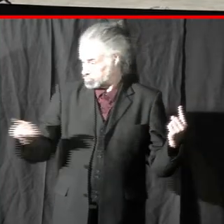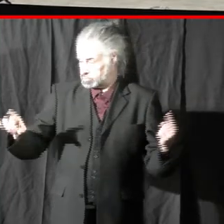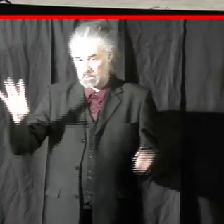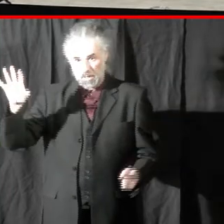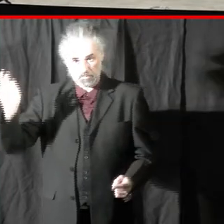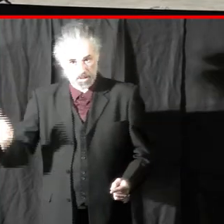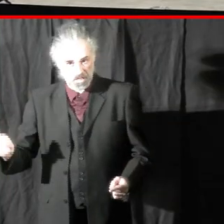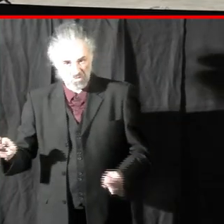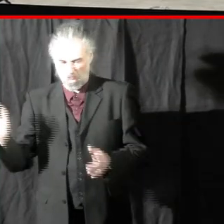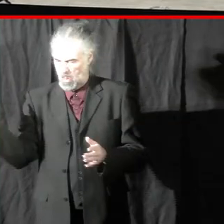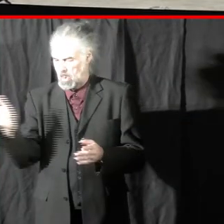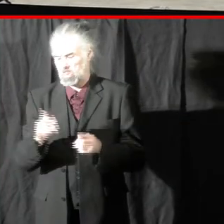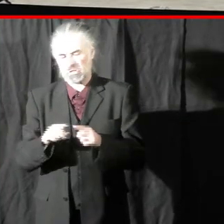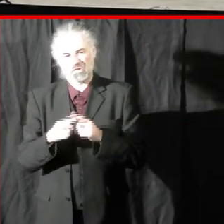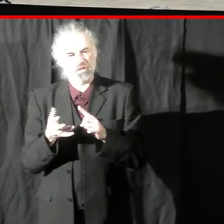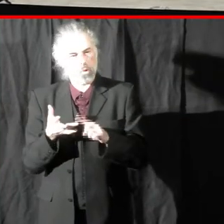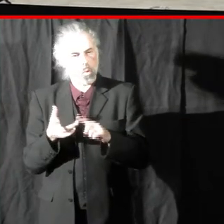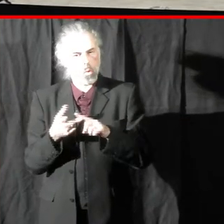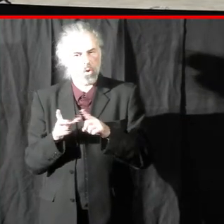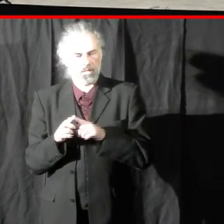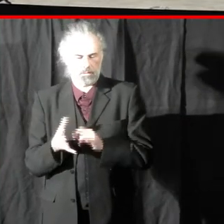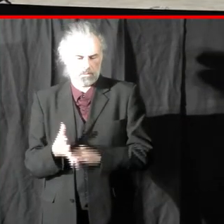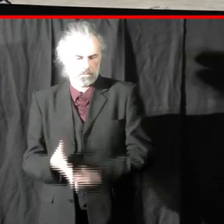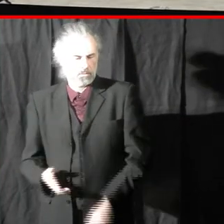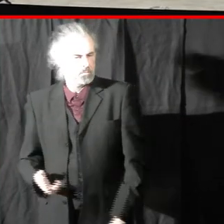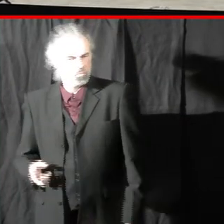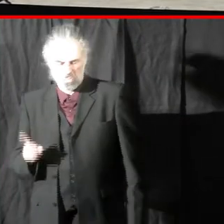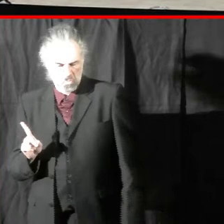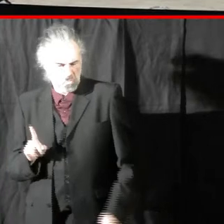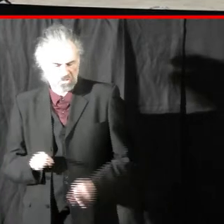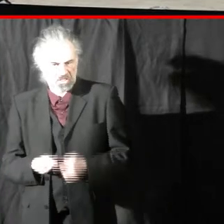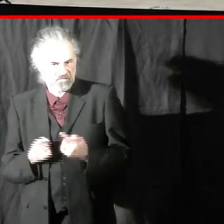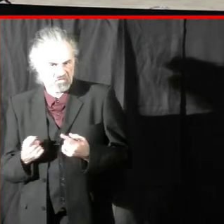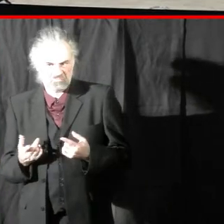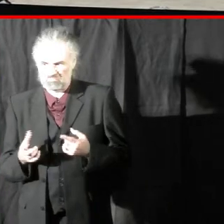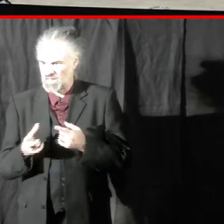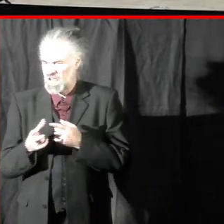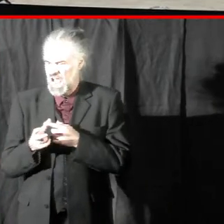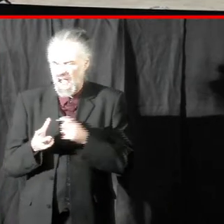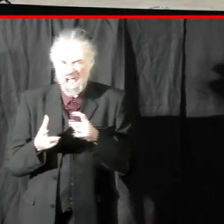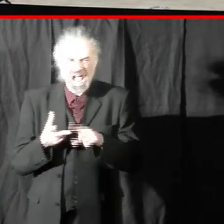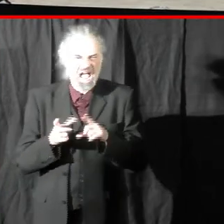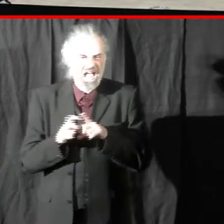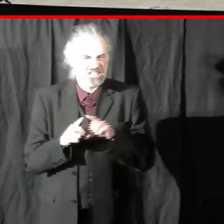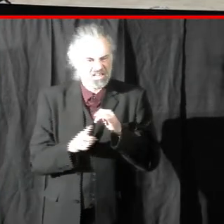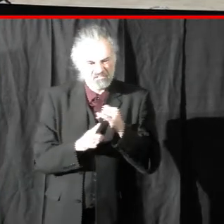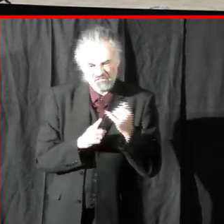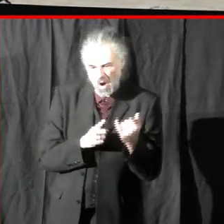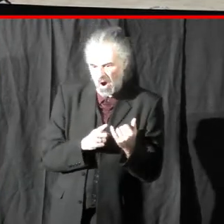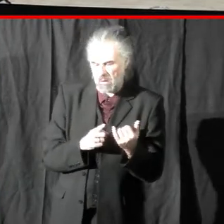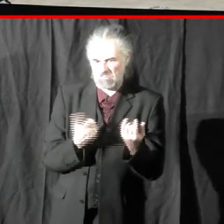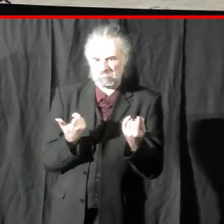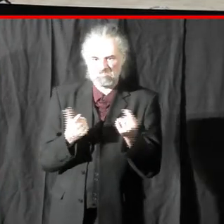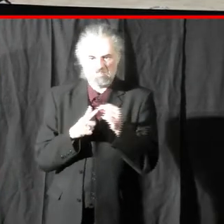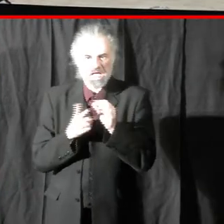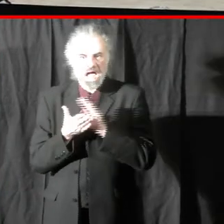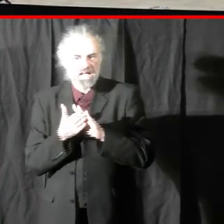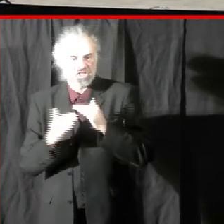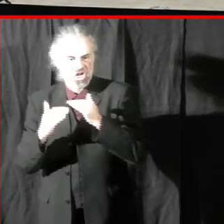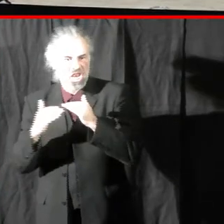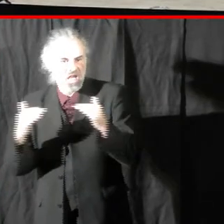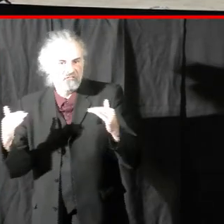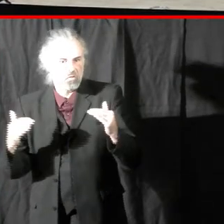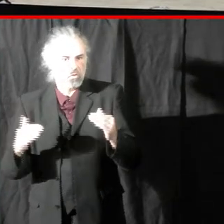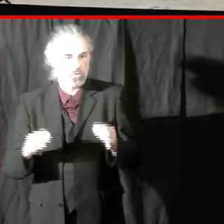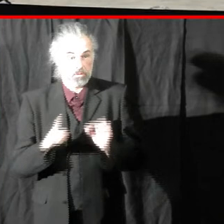or toids. Wow, what makes the difference? The acid environment, what the pH is, the temperature can have a